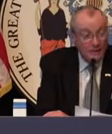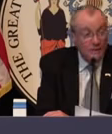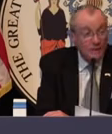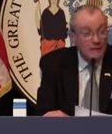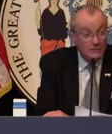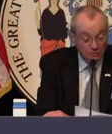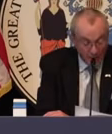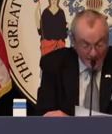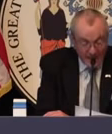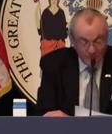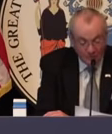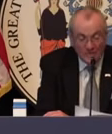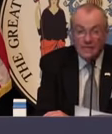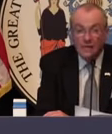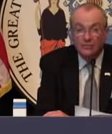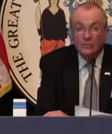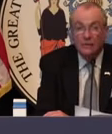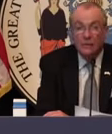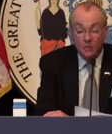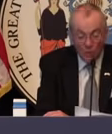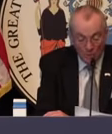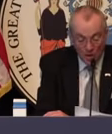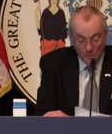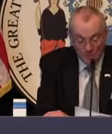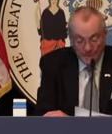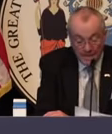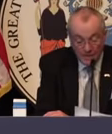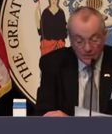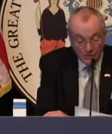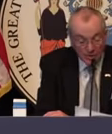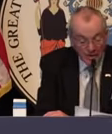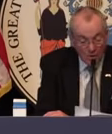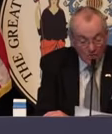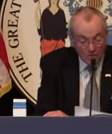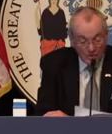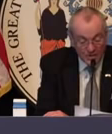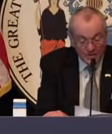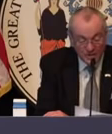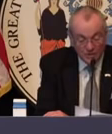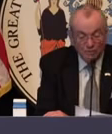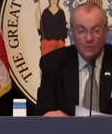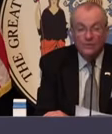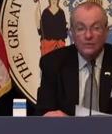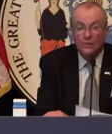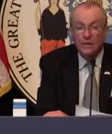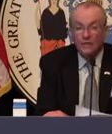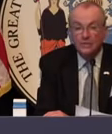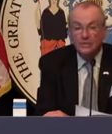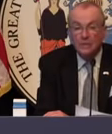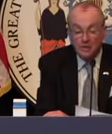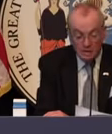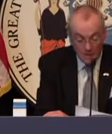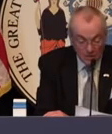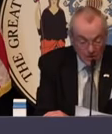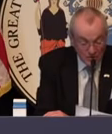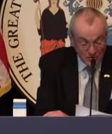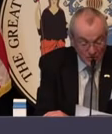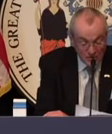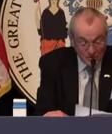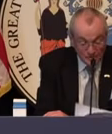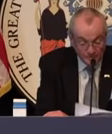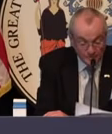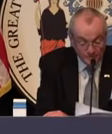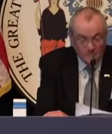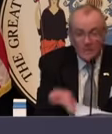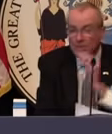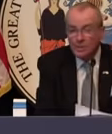partners, the likes of Rite Aid, CVS, and Walmart, each of whom are now offering testing at numerous locations across the